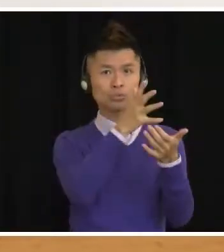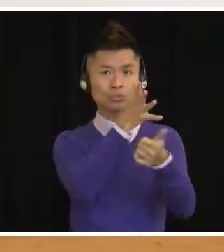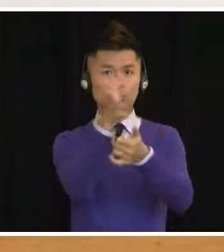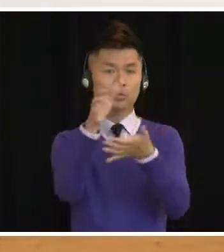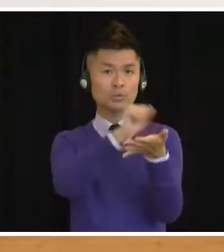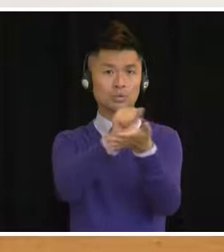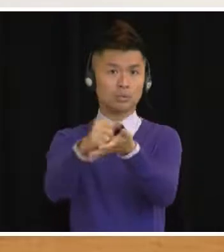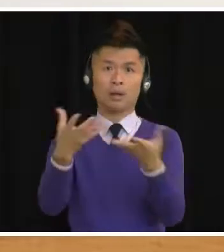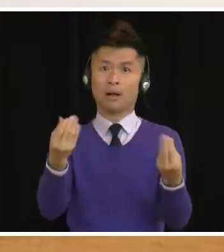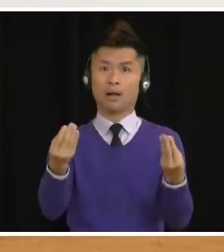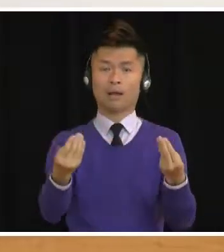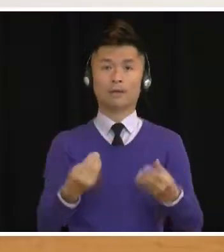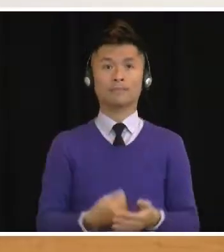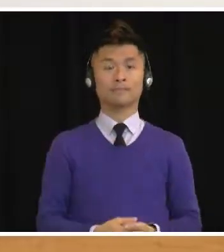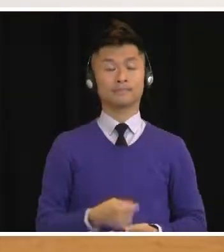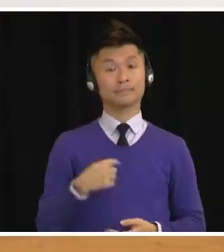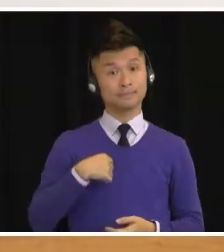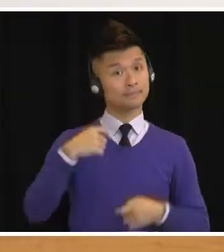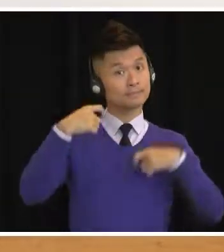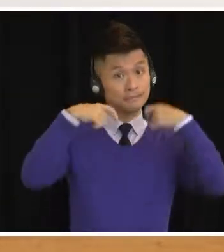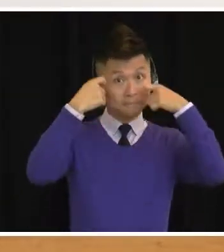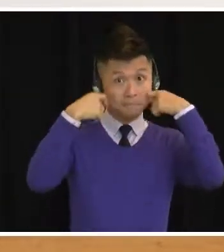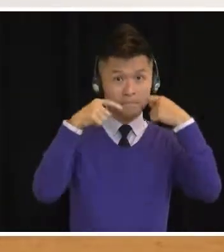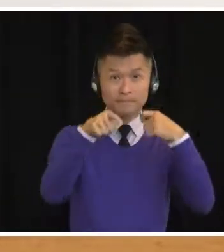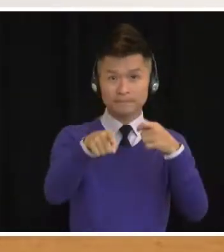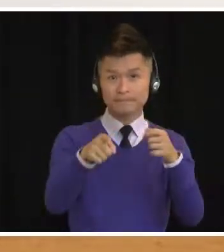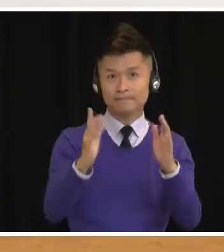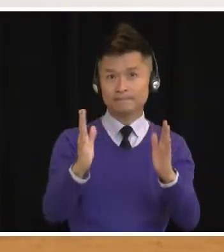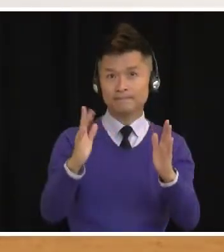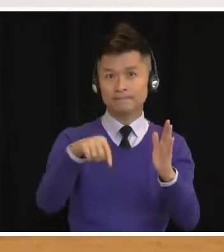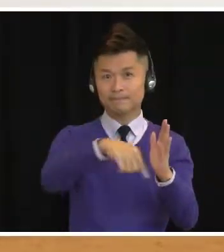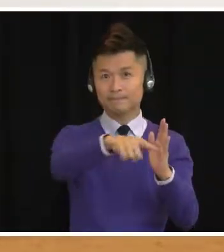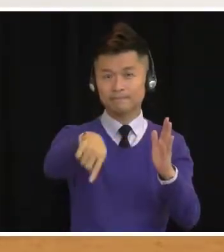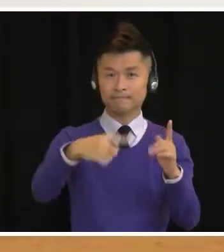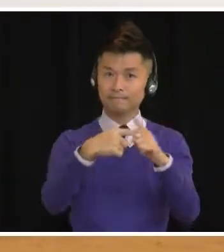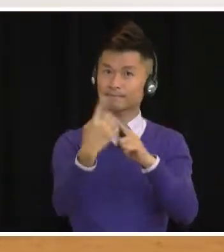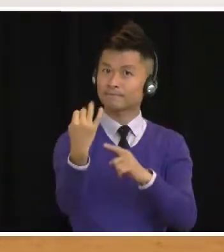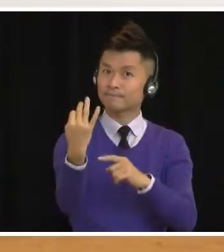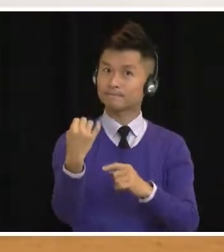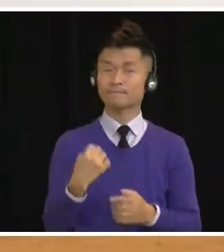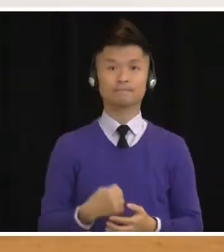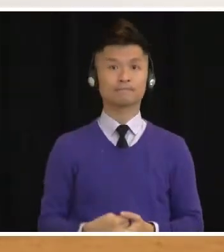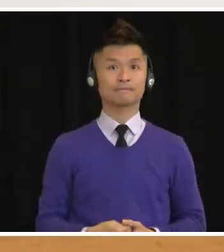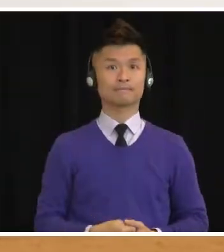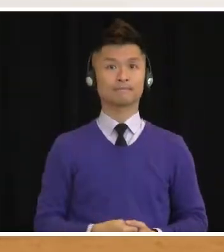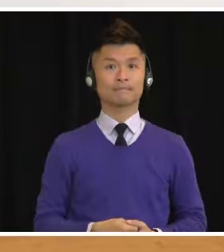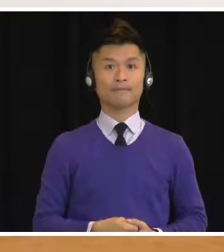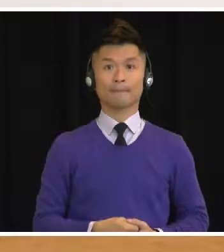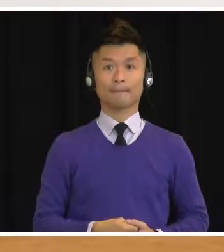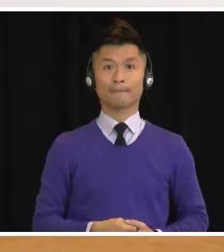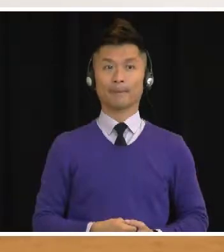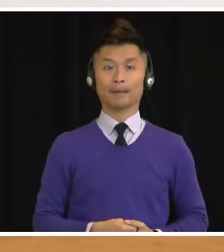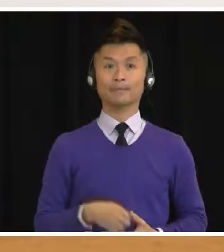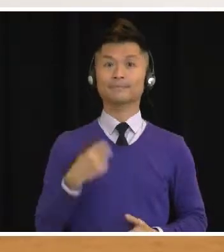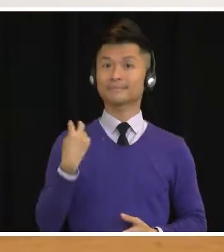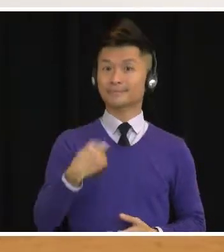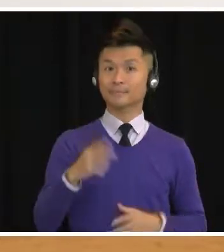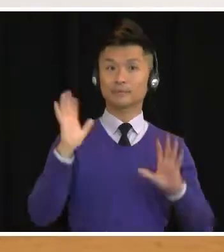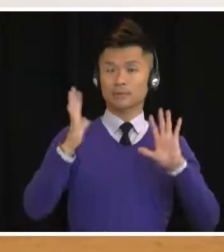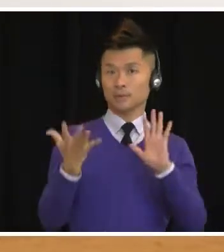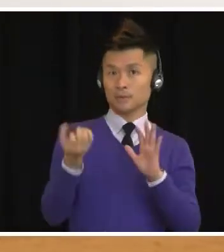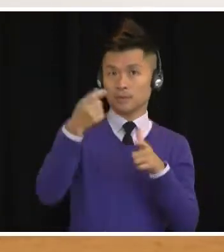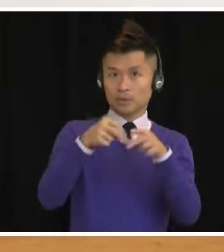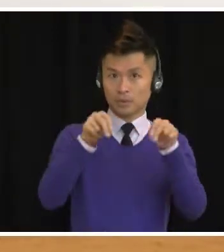this shadow group that, according to the Convention of the Right of the Child, are